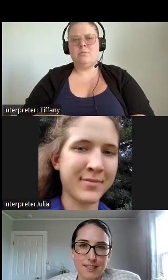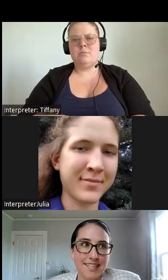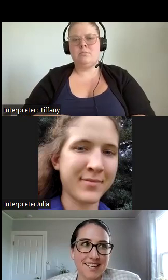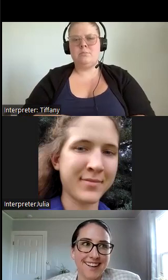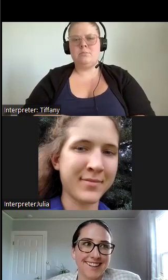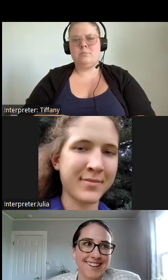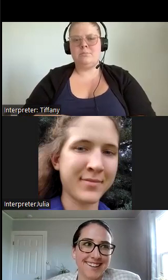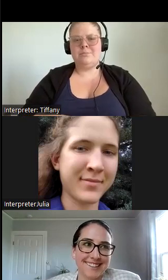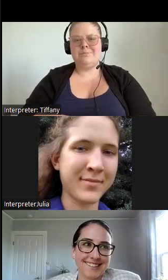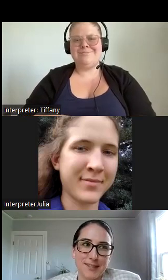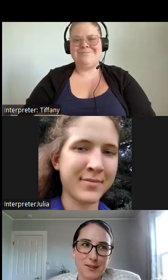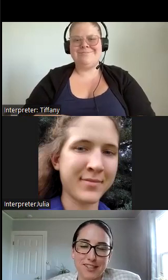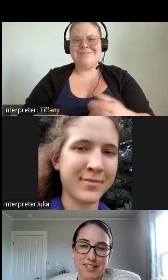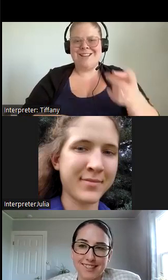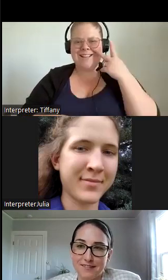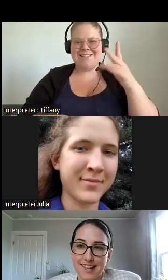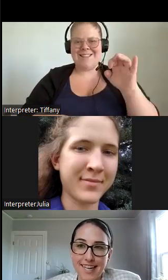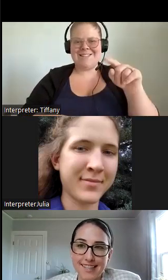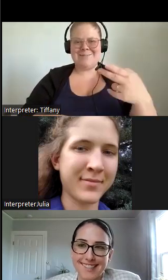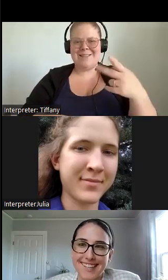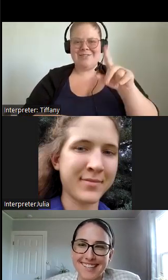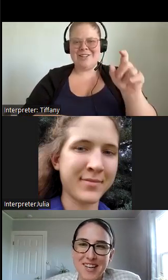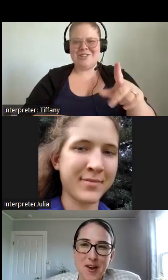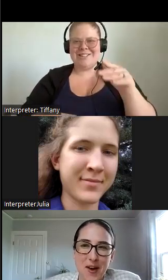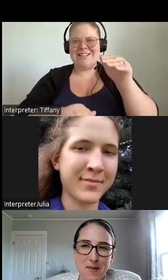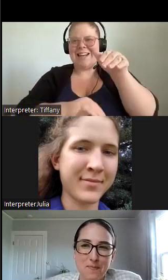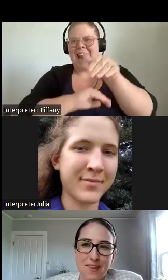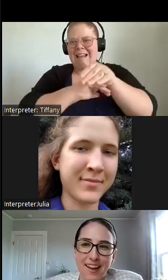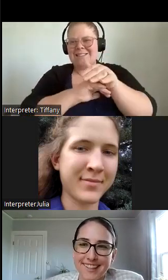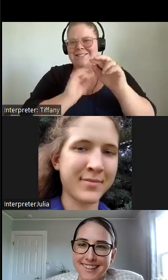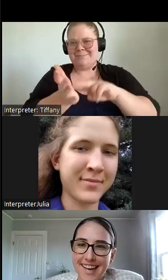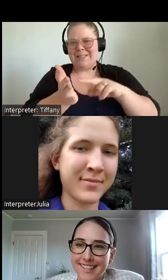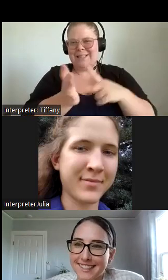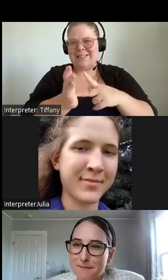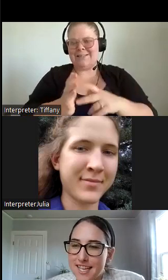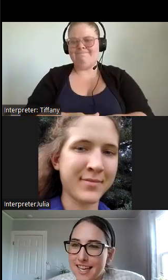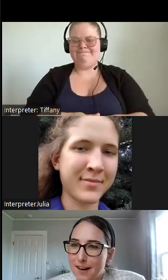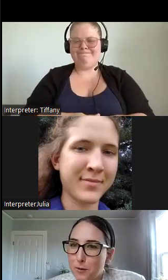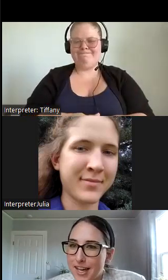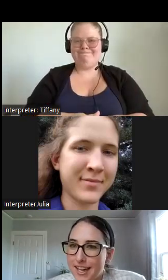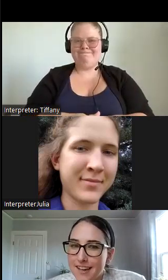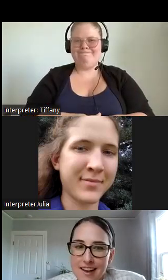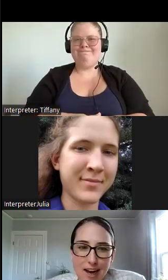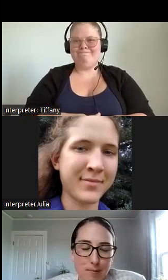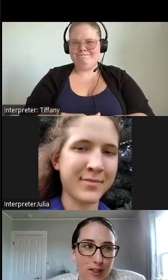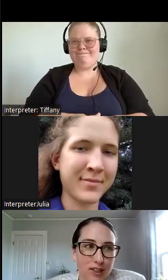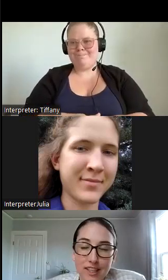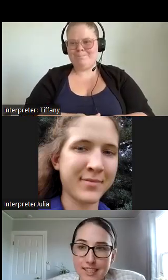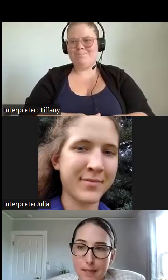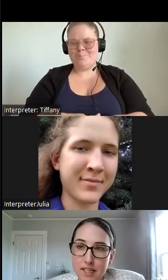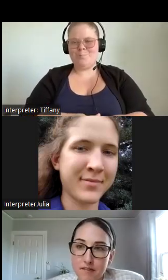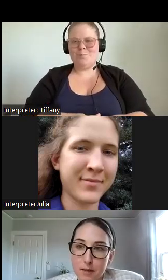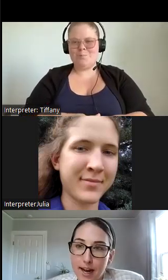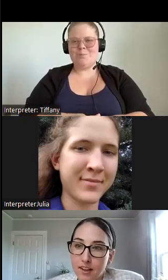I am seeing Elizabeth's question of nights. I think that is something that we are